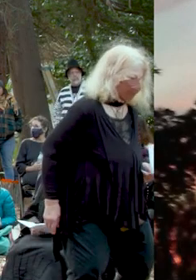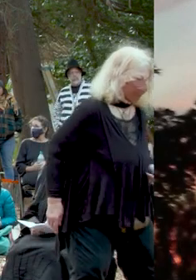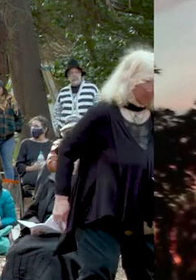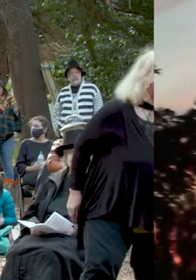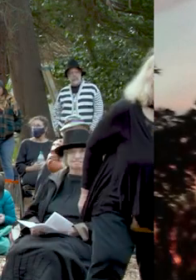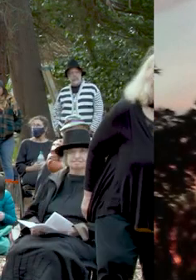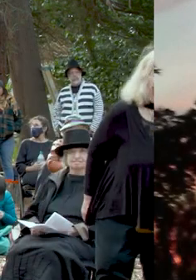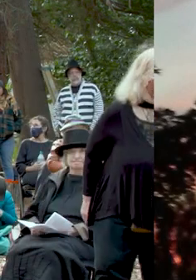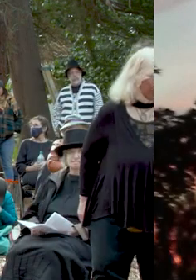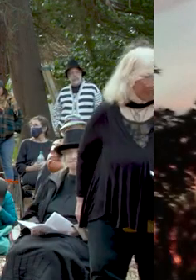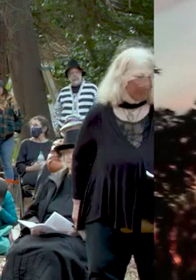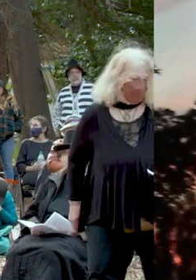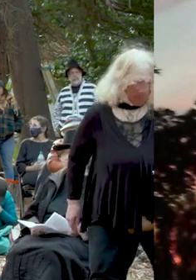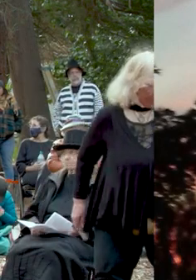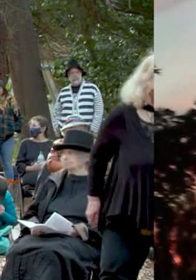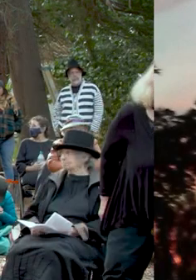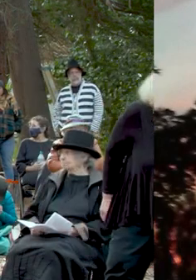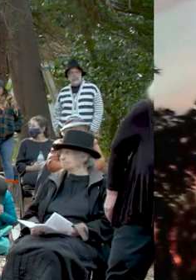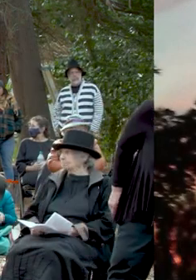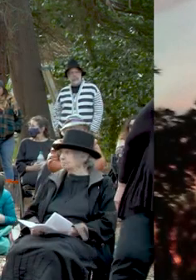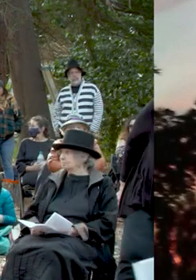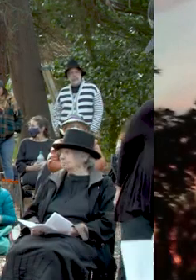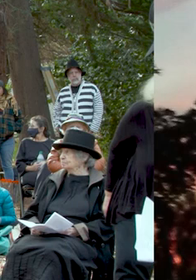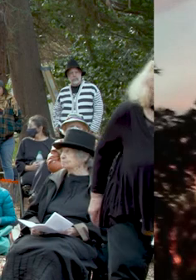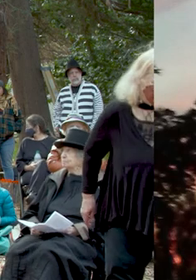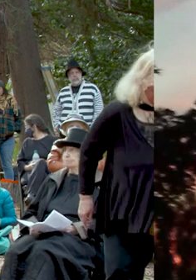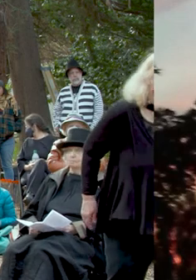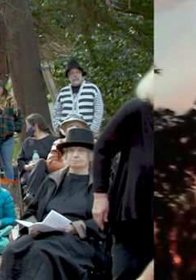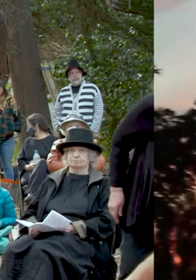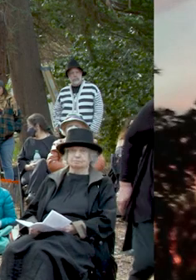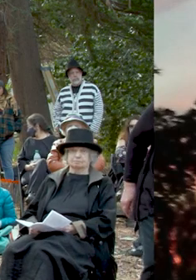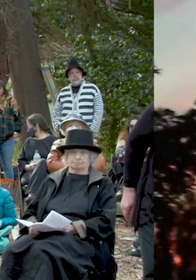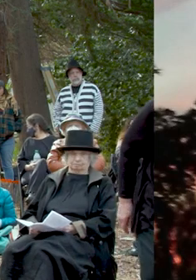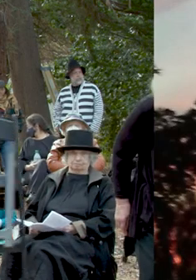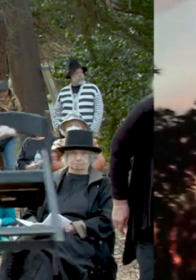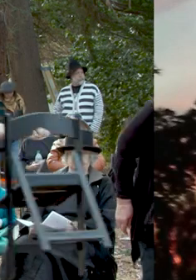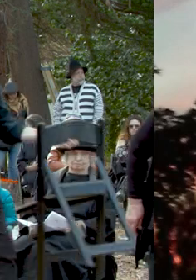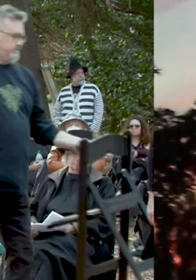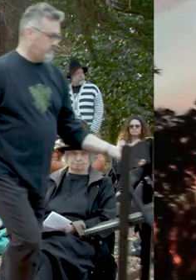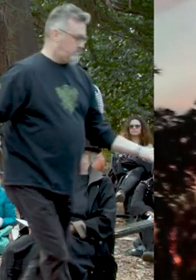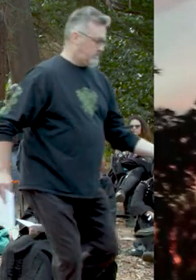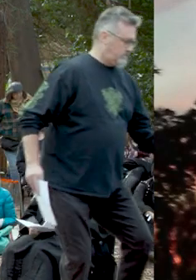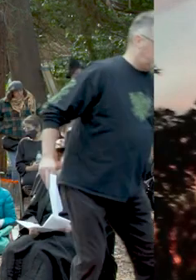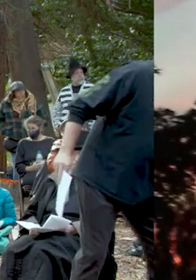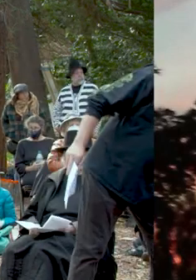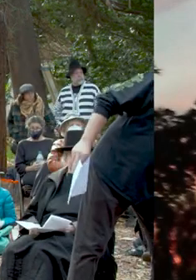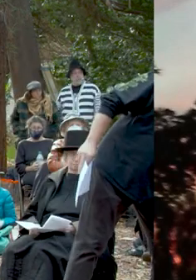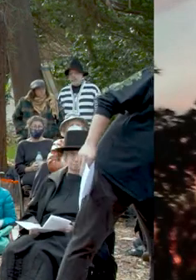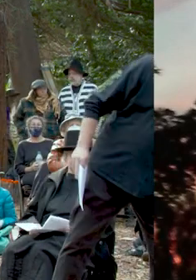What is remembered lives. Jim Deal. Jimmy the Saint.